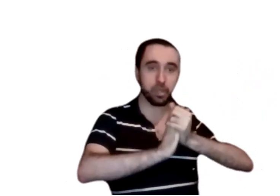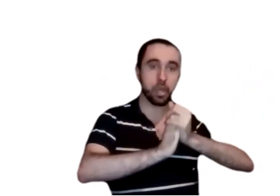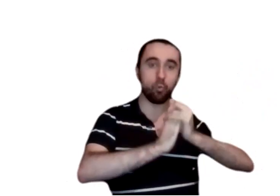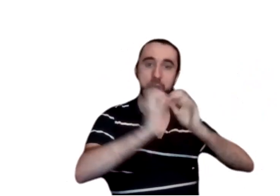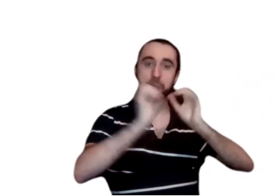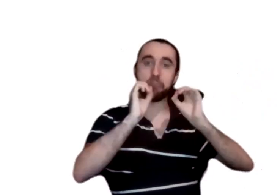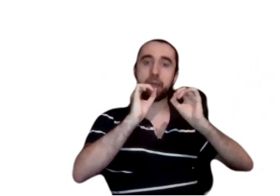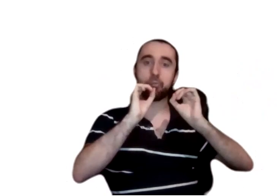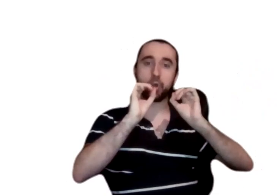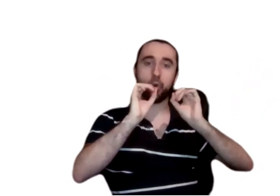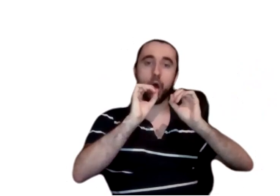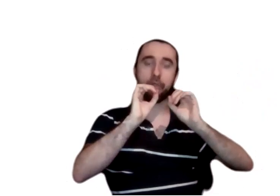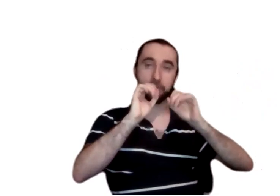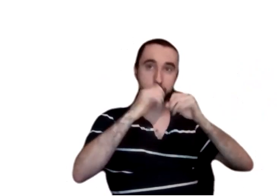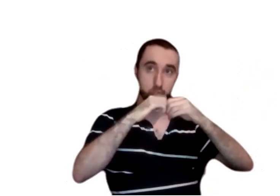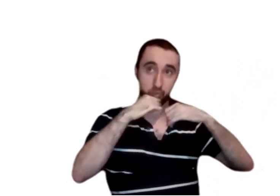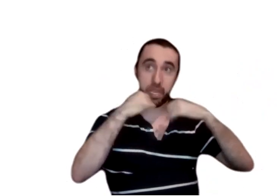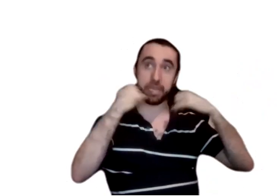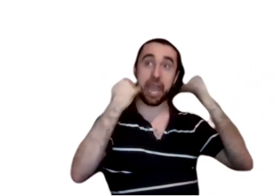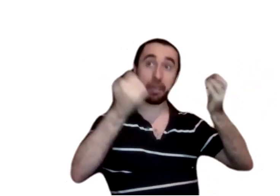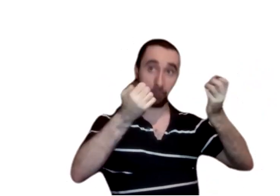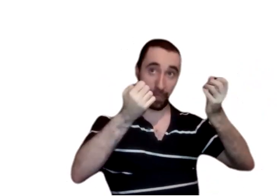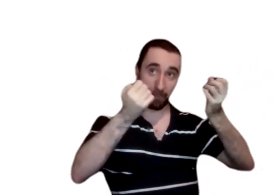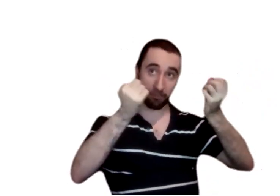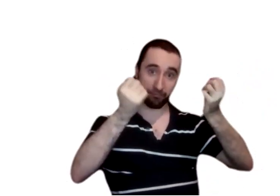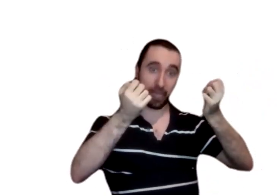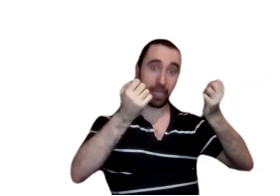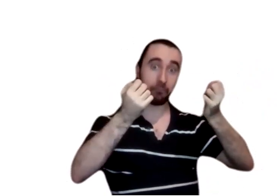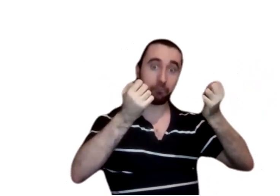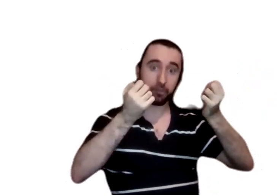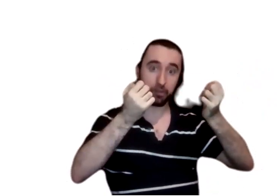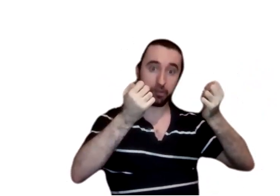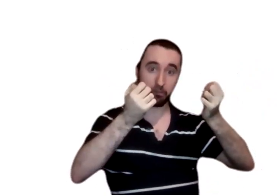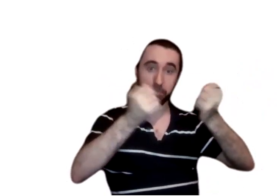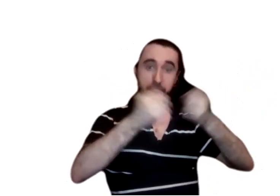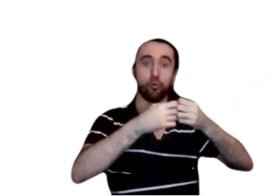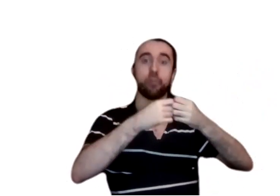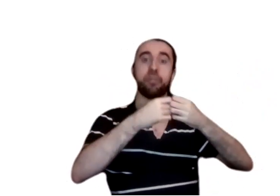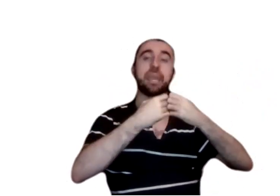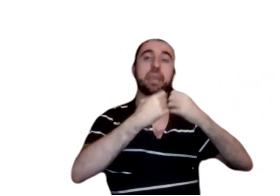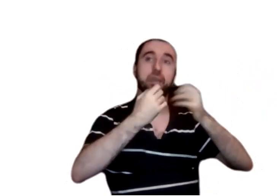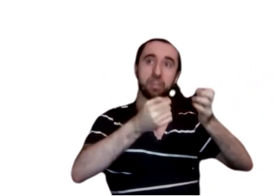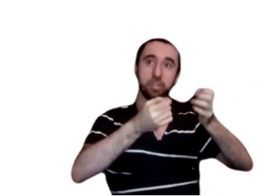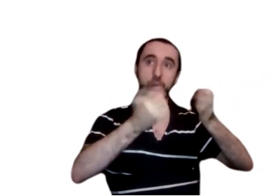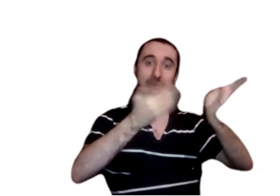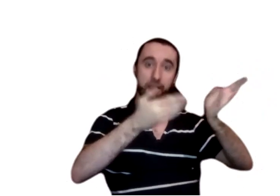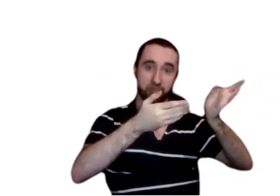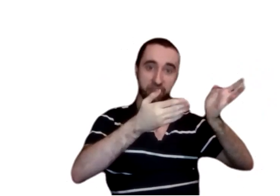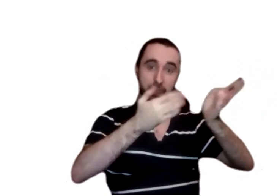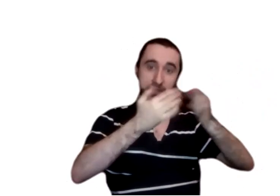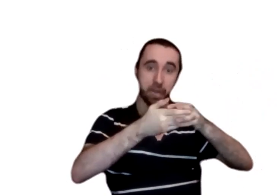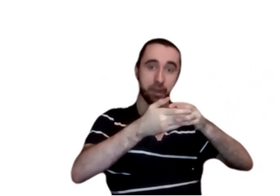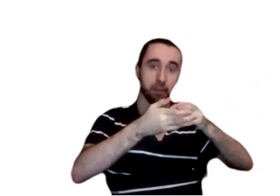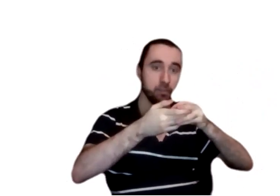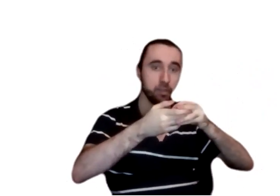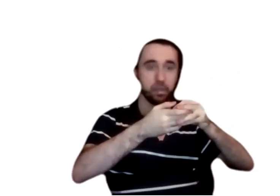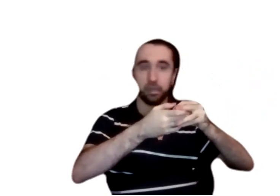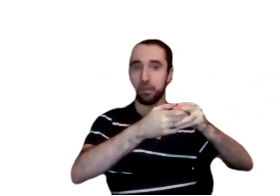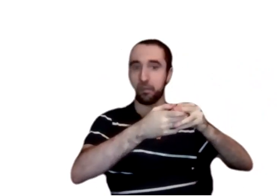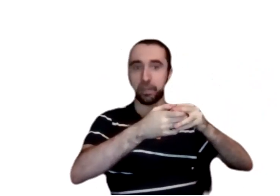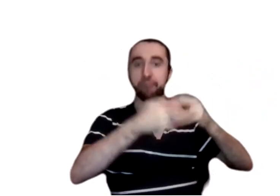MFA, we may require them to enable MFA before they can continue accessing the